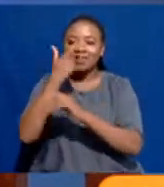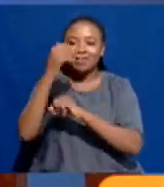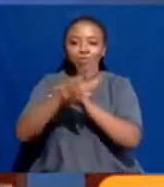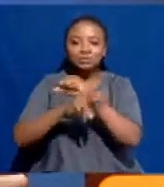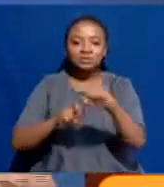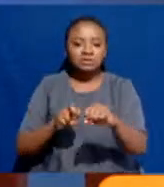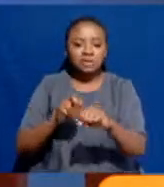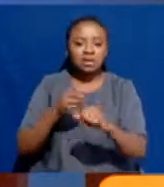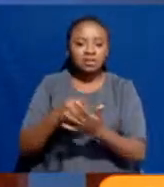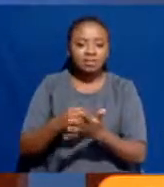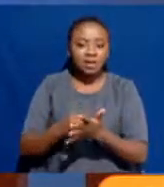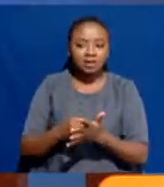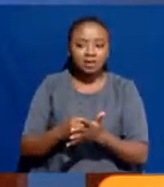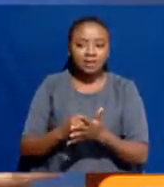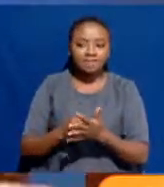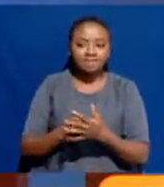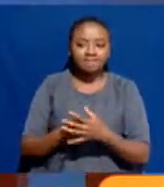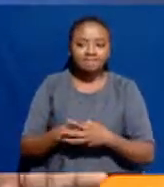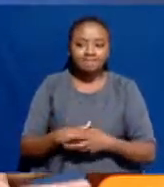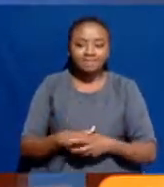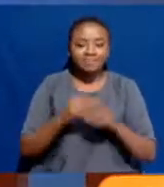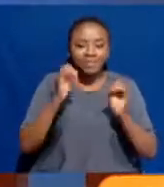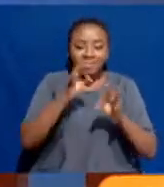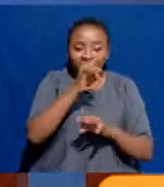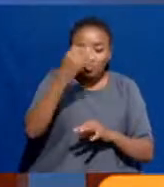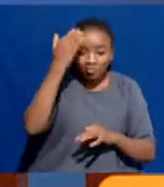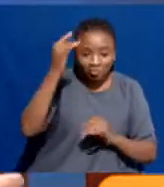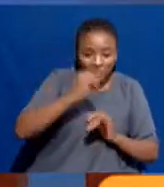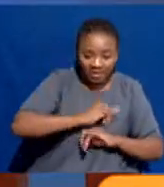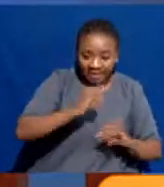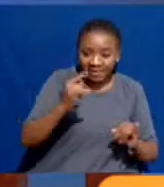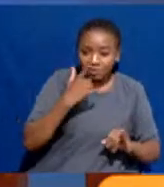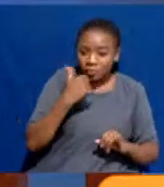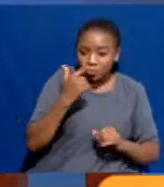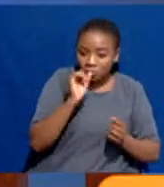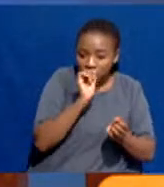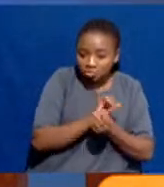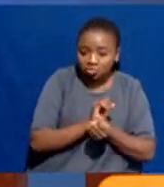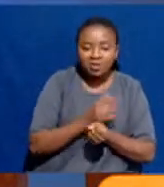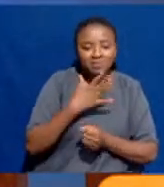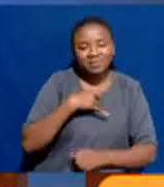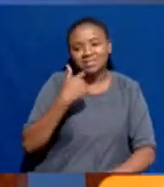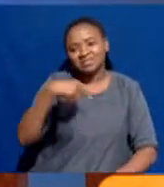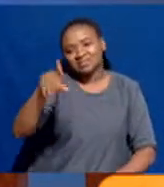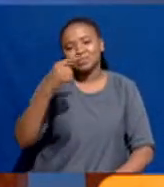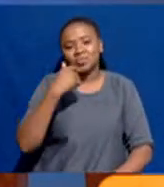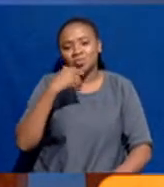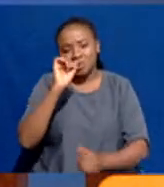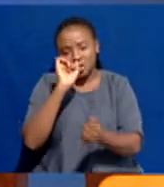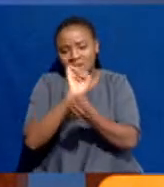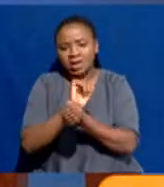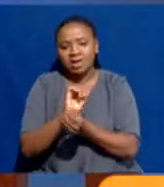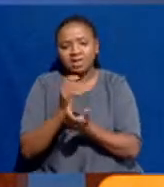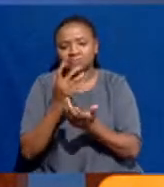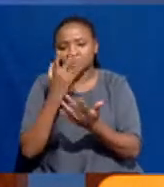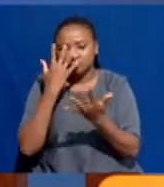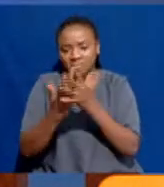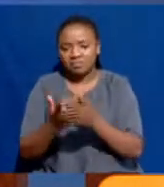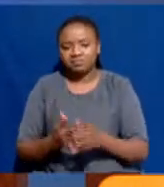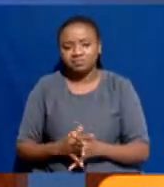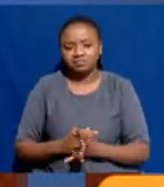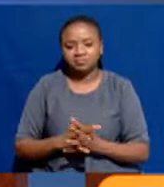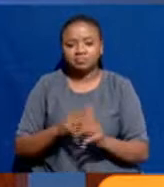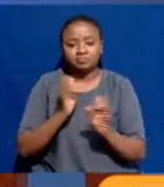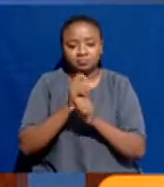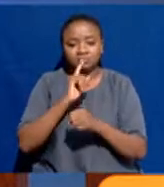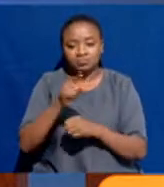you inherited empty coffers and you know who stole the money, please go after the people who stole our money. Arrest some people. And make